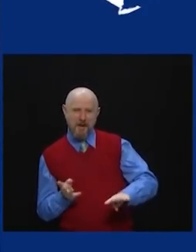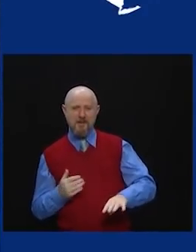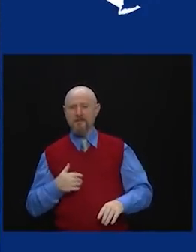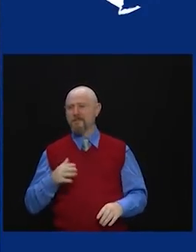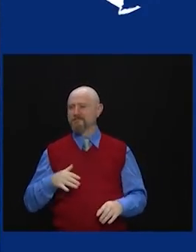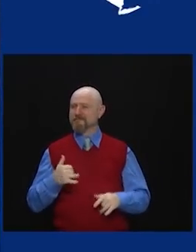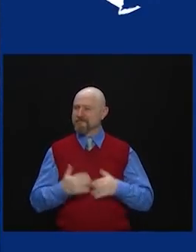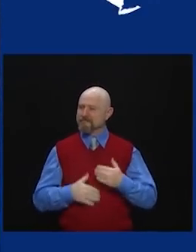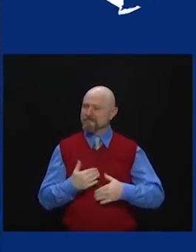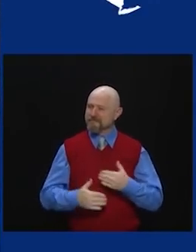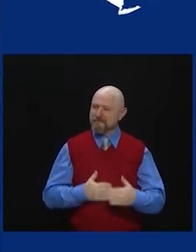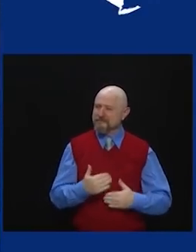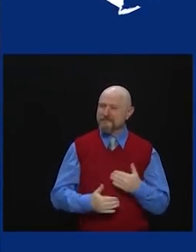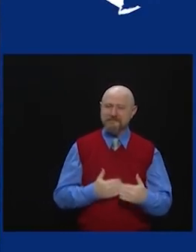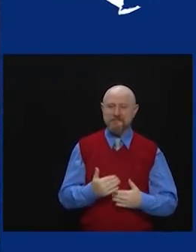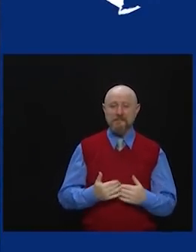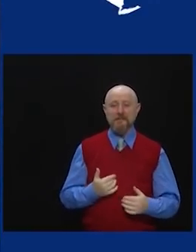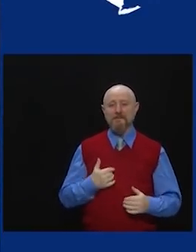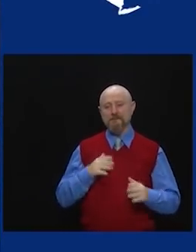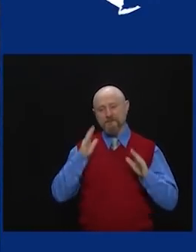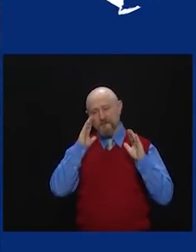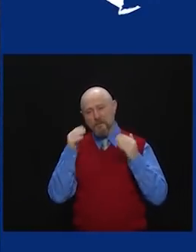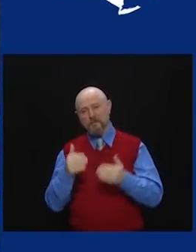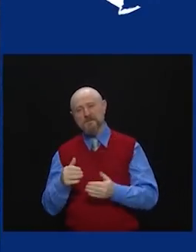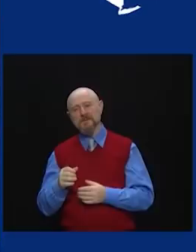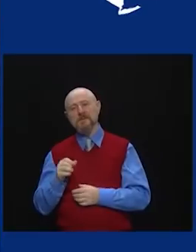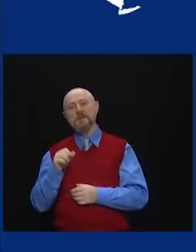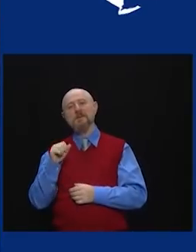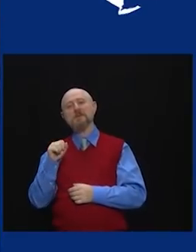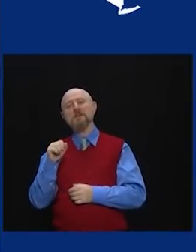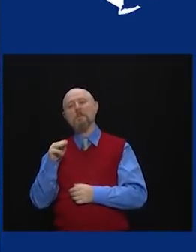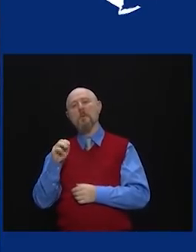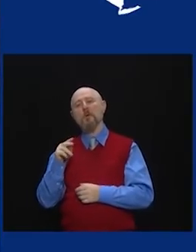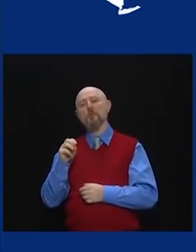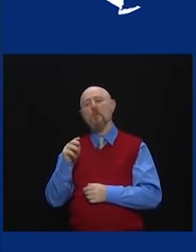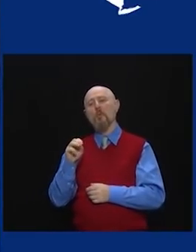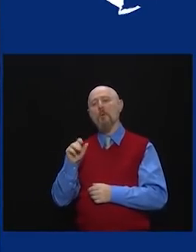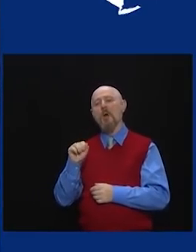monoclonal antibodies. There's one type that seems to be the most